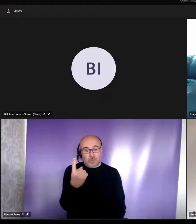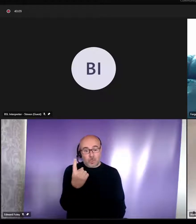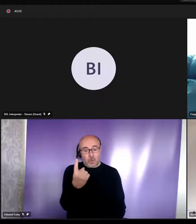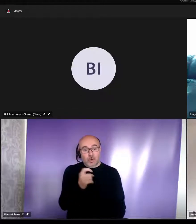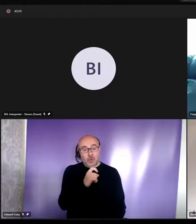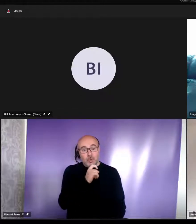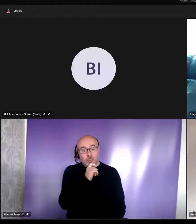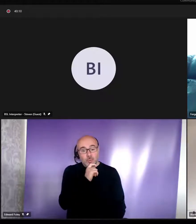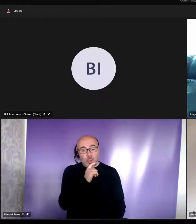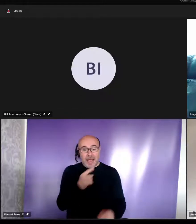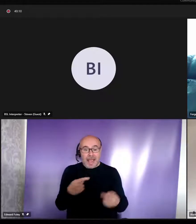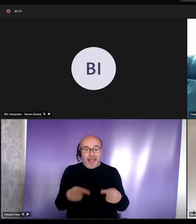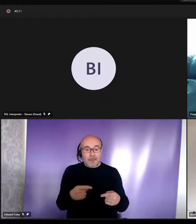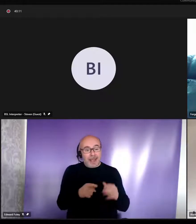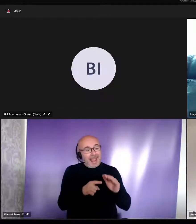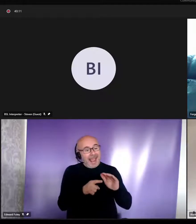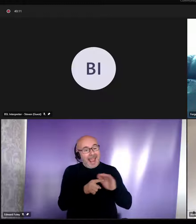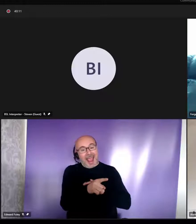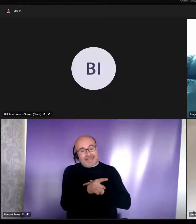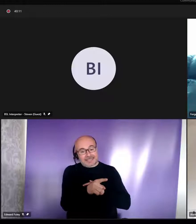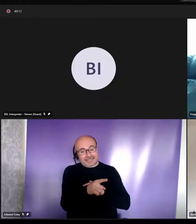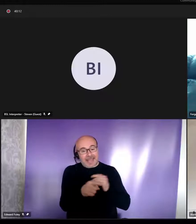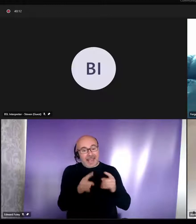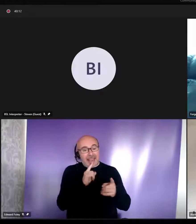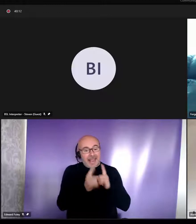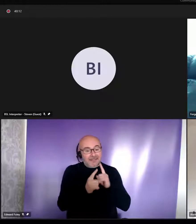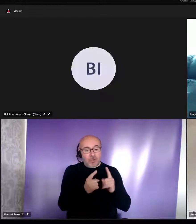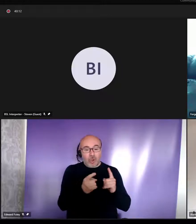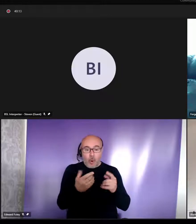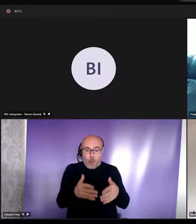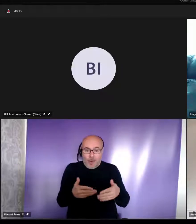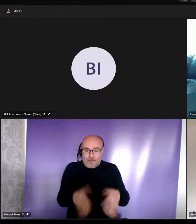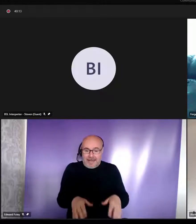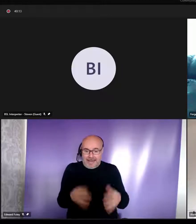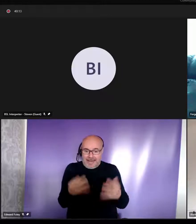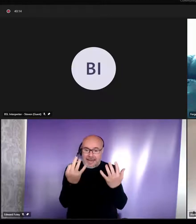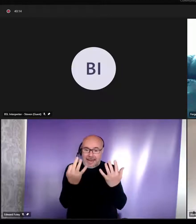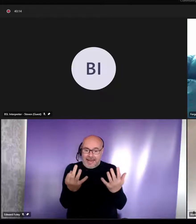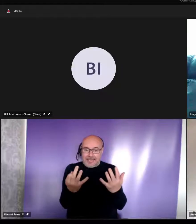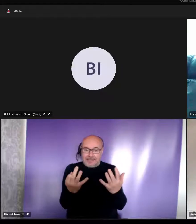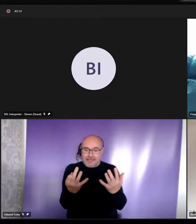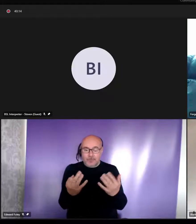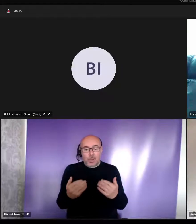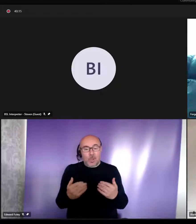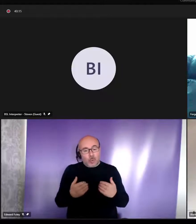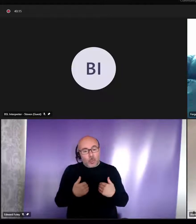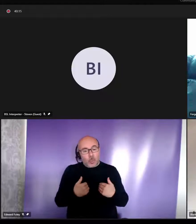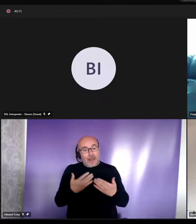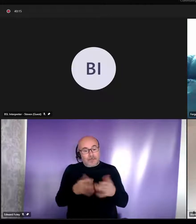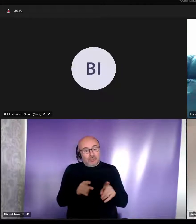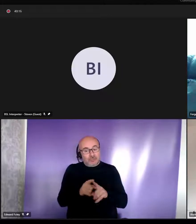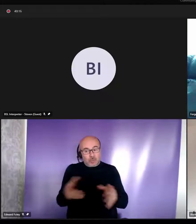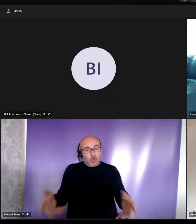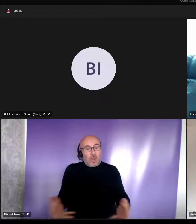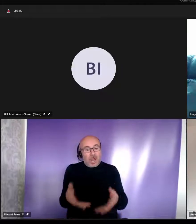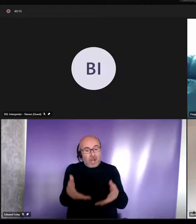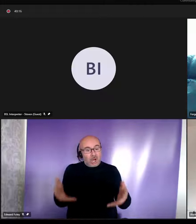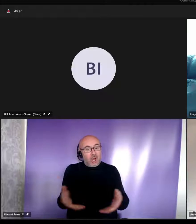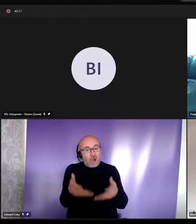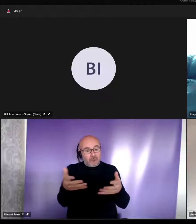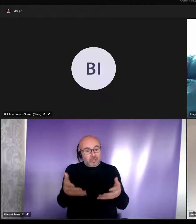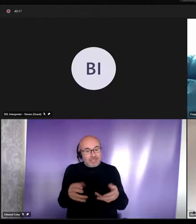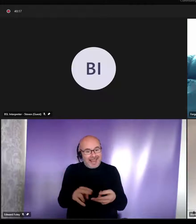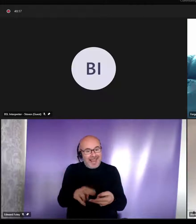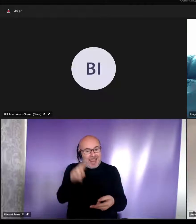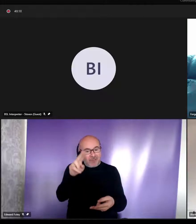interview, 8 exit interviews were conducted, and members will be aware that we try and encourage uptake on that as much